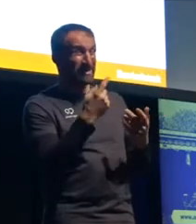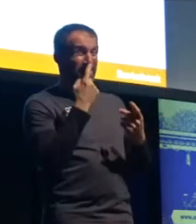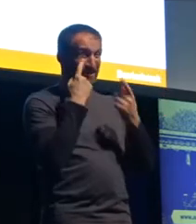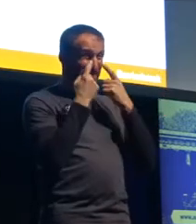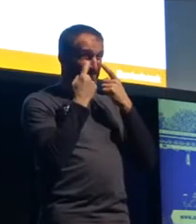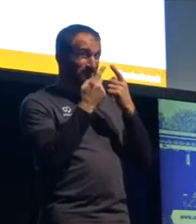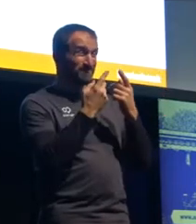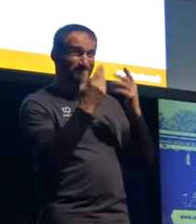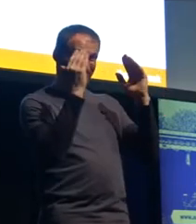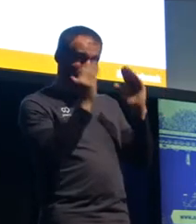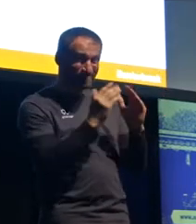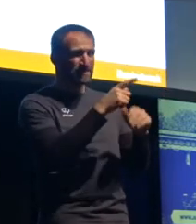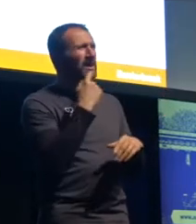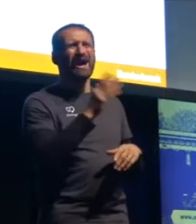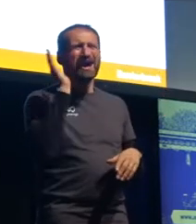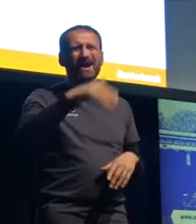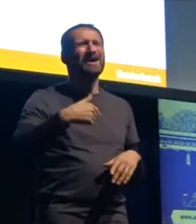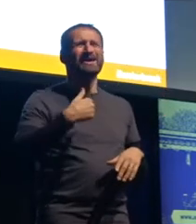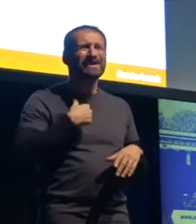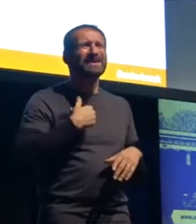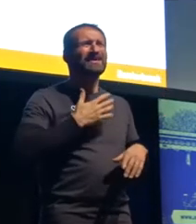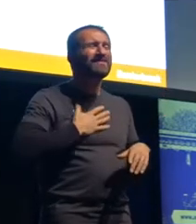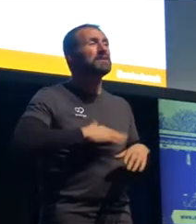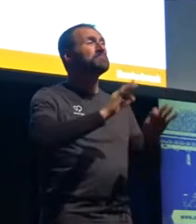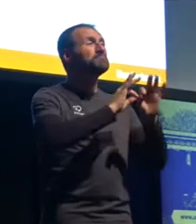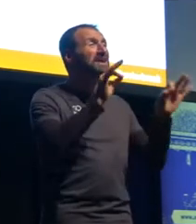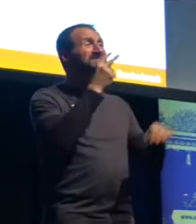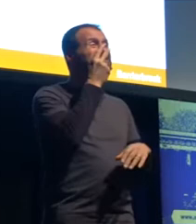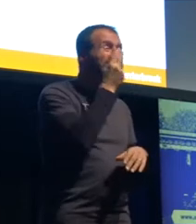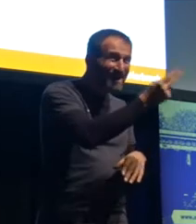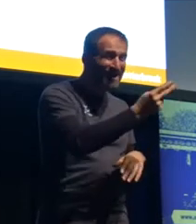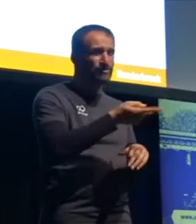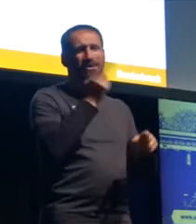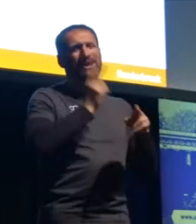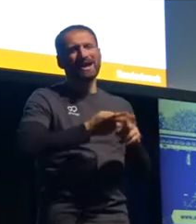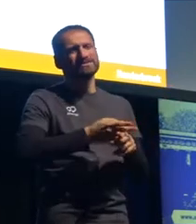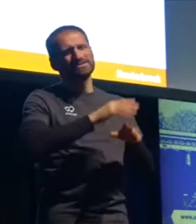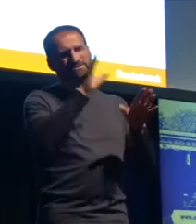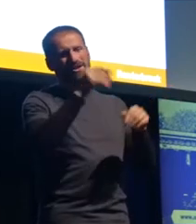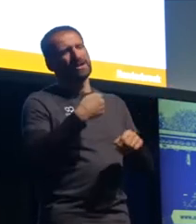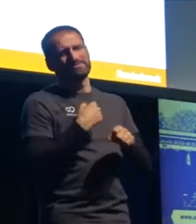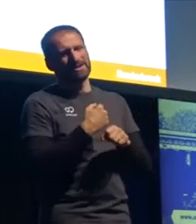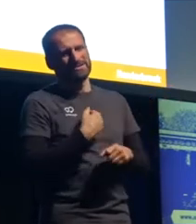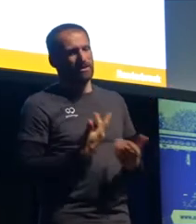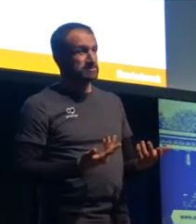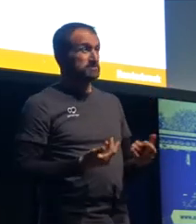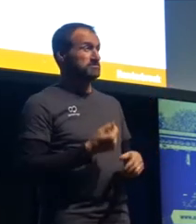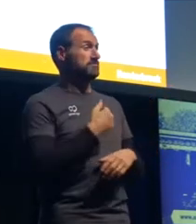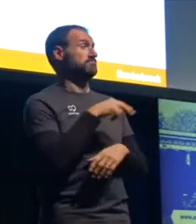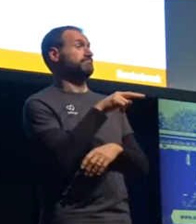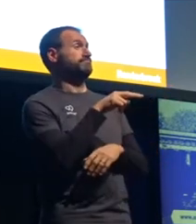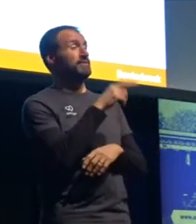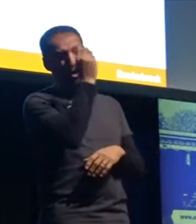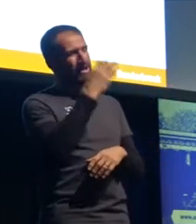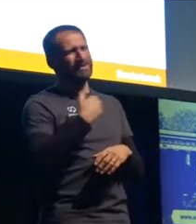better and I'll do all the tracking myself. So in the end, what I said was, okay, let me see how I can actually make